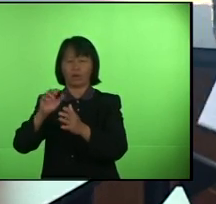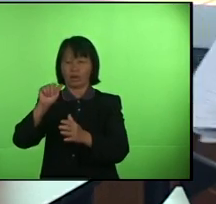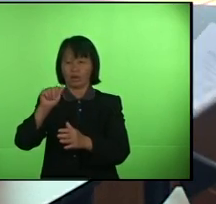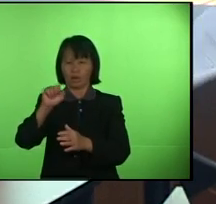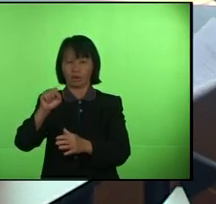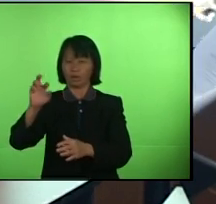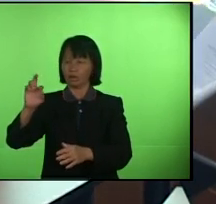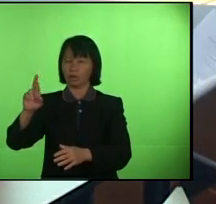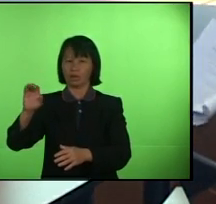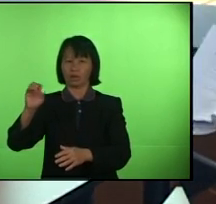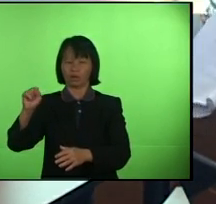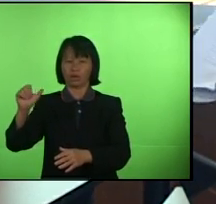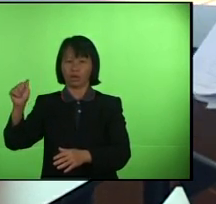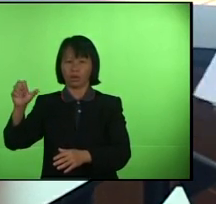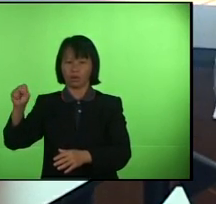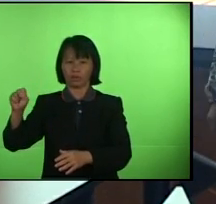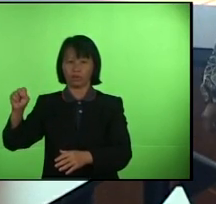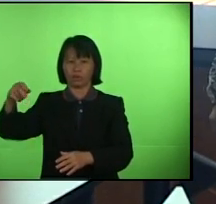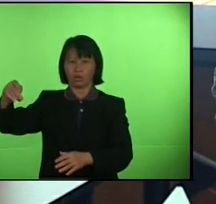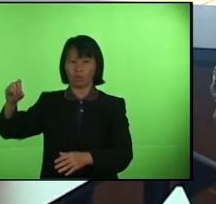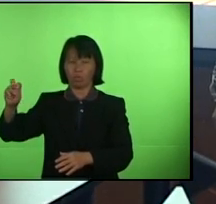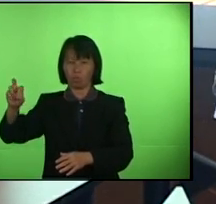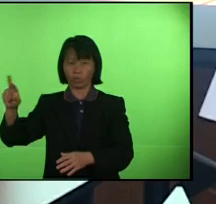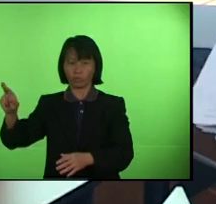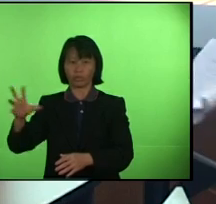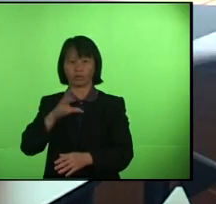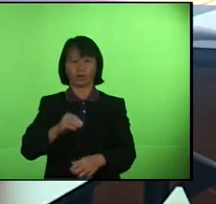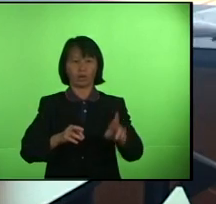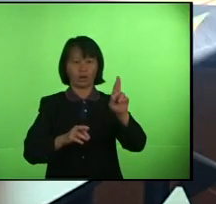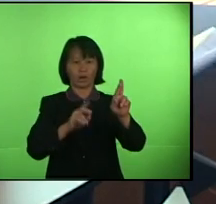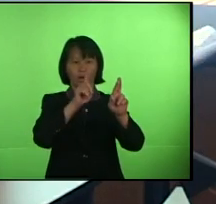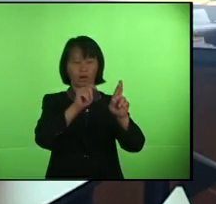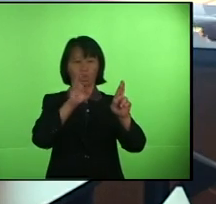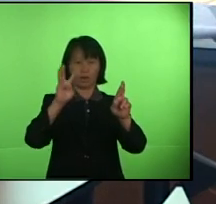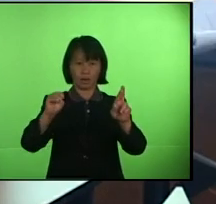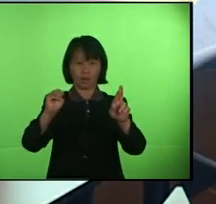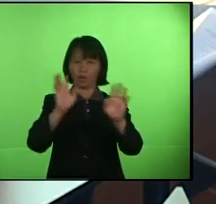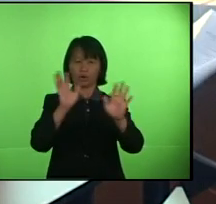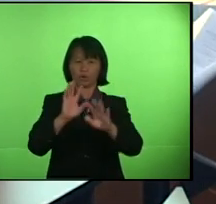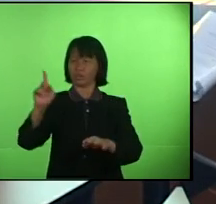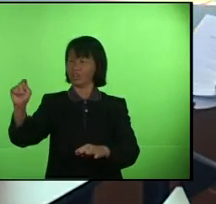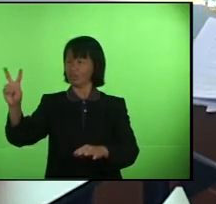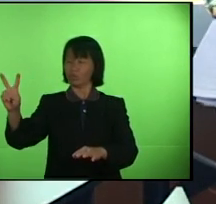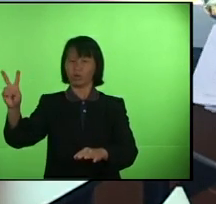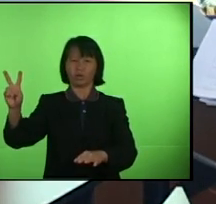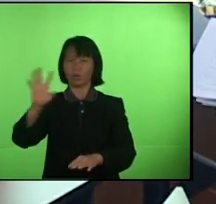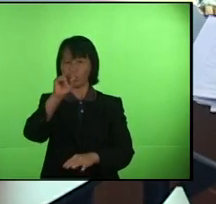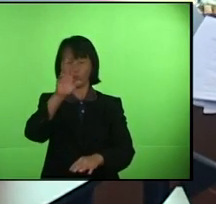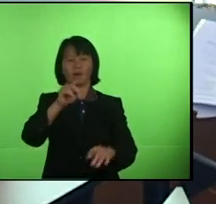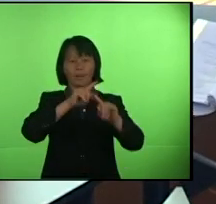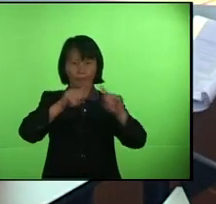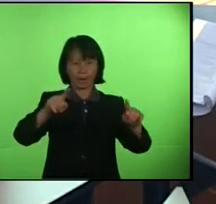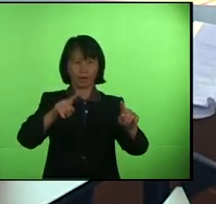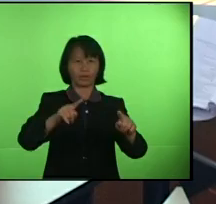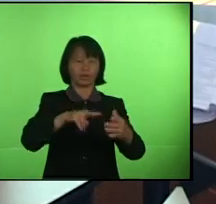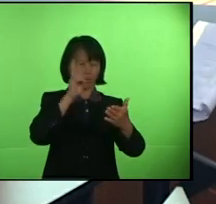but RTM is read the manual. Okay? And LOL, laugh out loud.